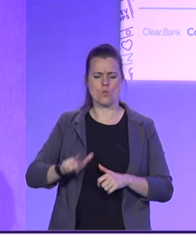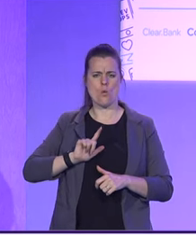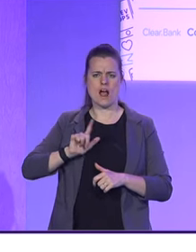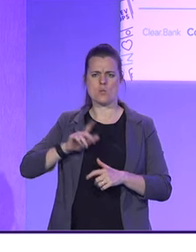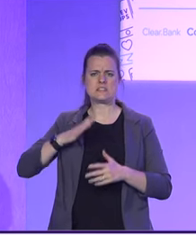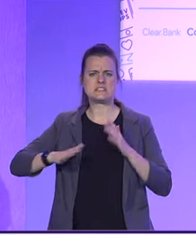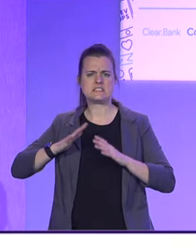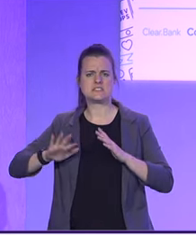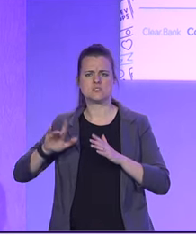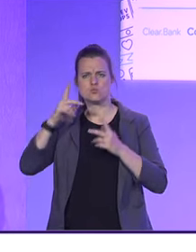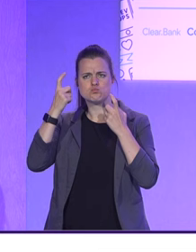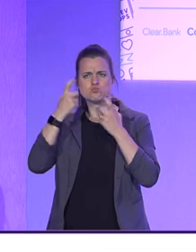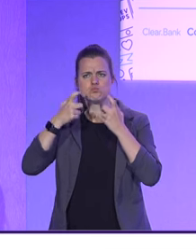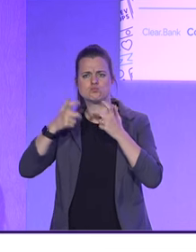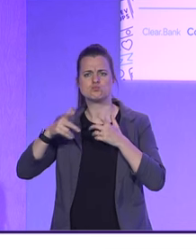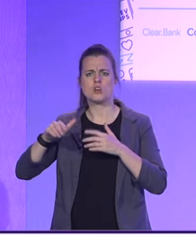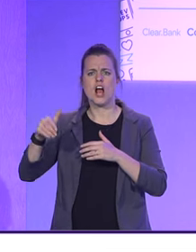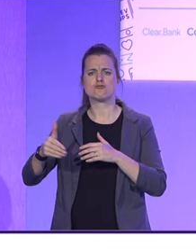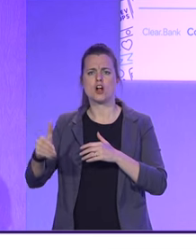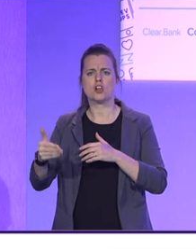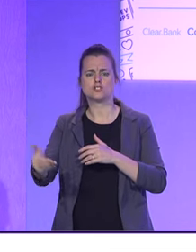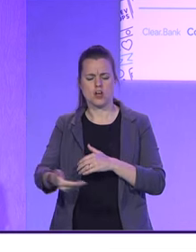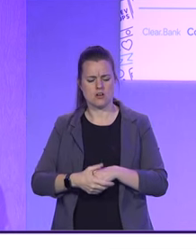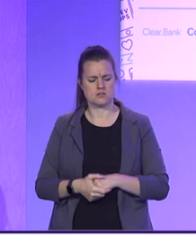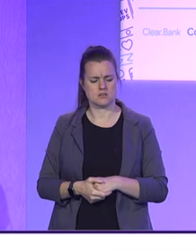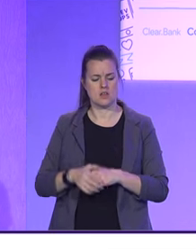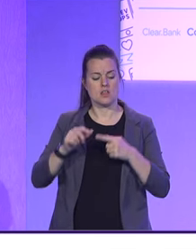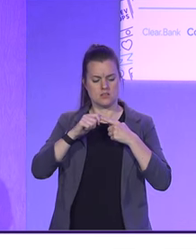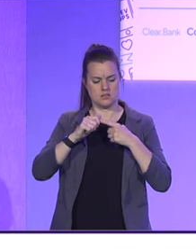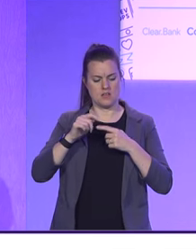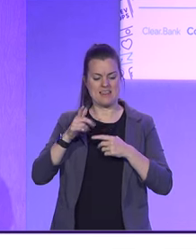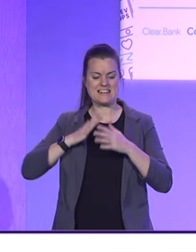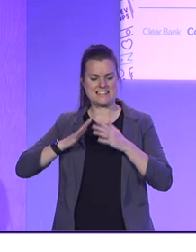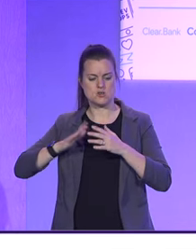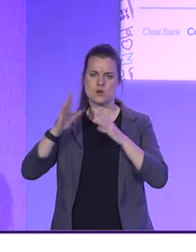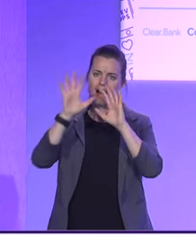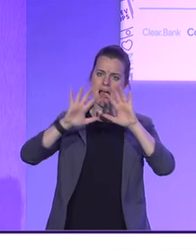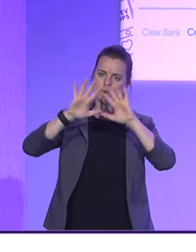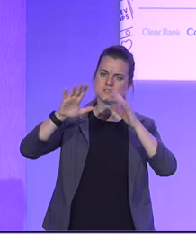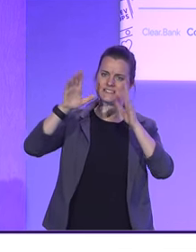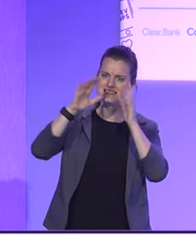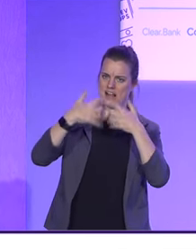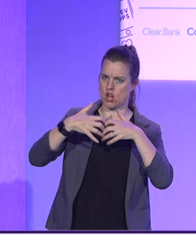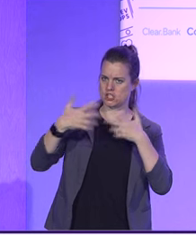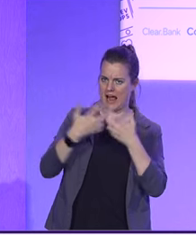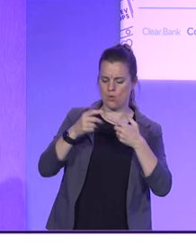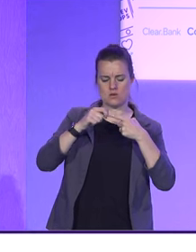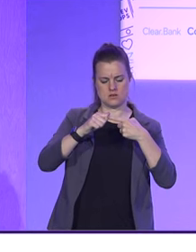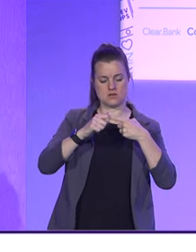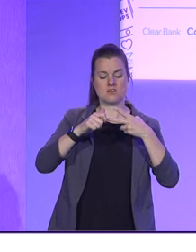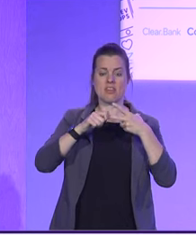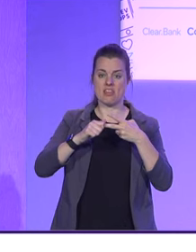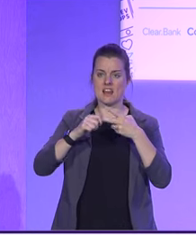the companies who work in agriculture need us. Second is how we implement DevOps. This is very general, but